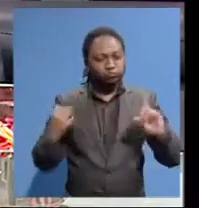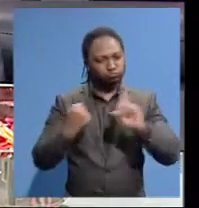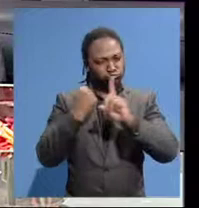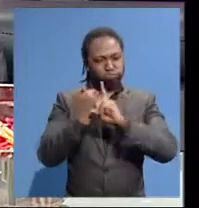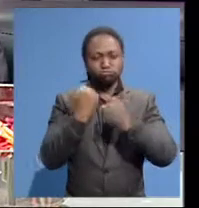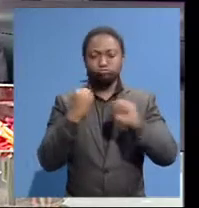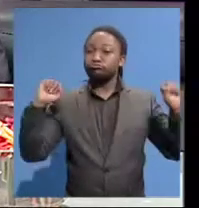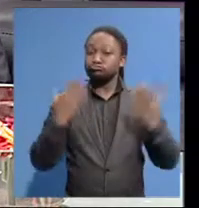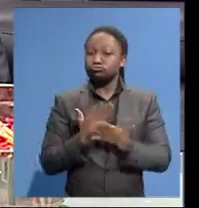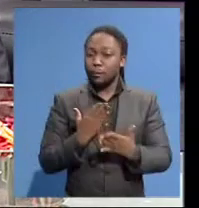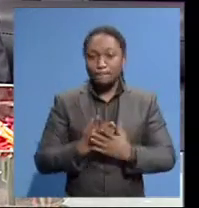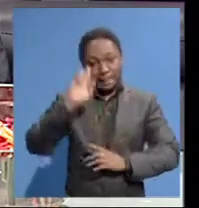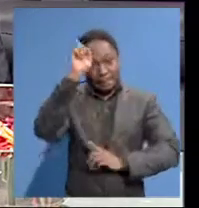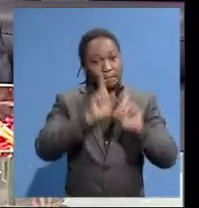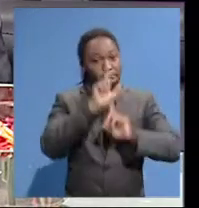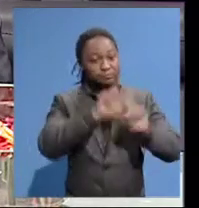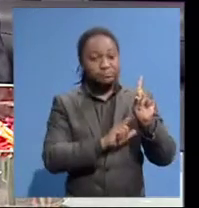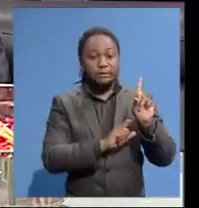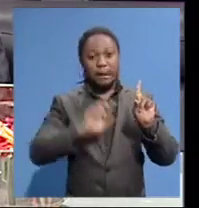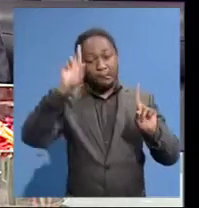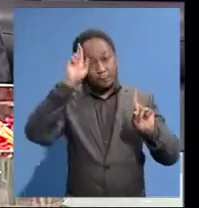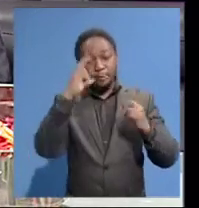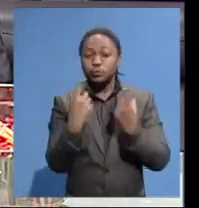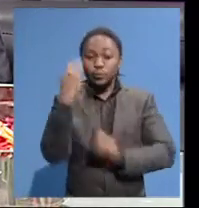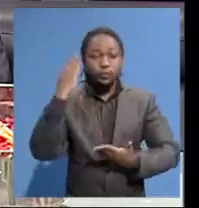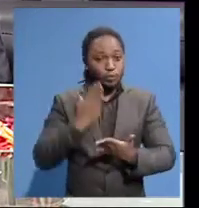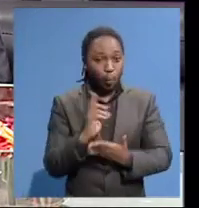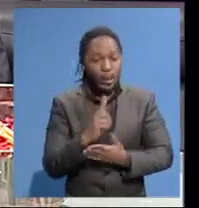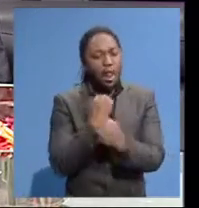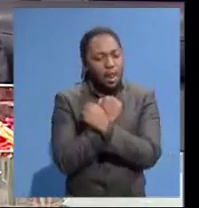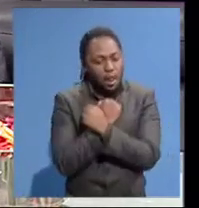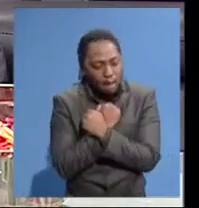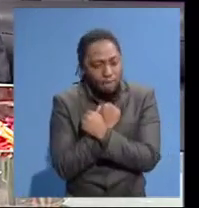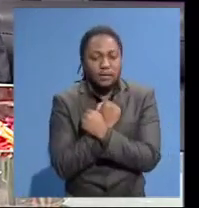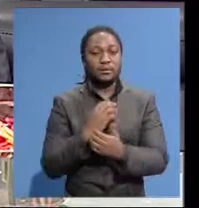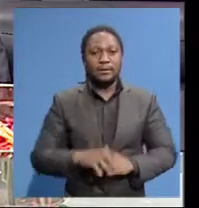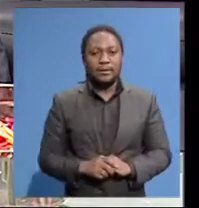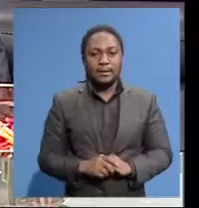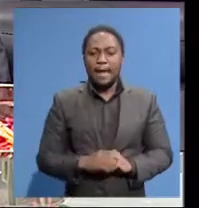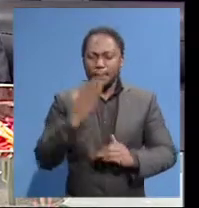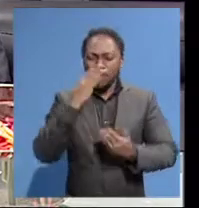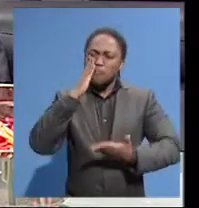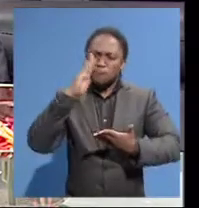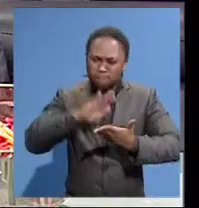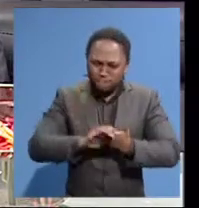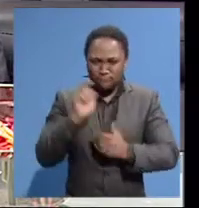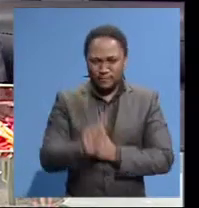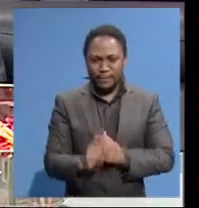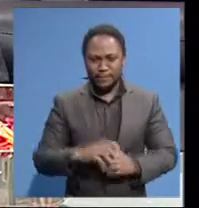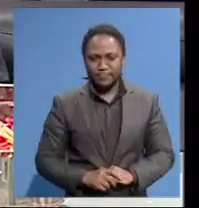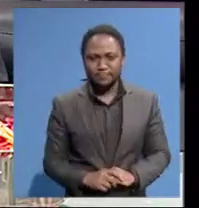notable legacies created by Madiba and left for us to nurture is love and dedication to children.